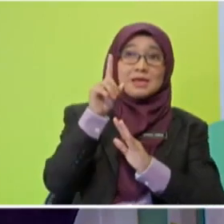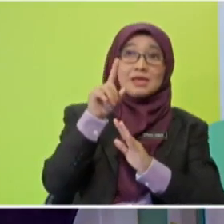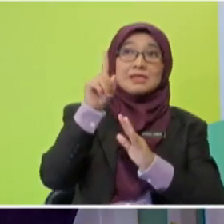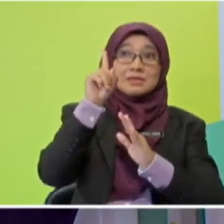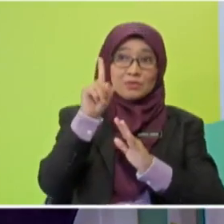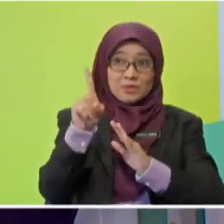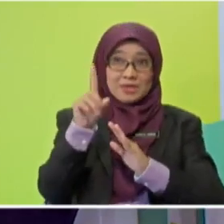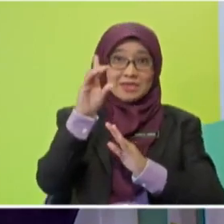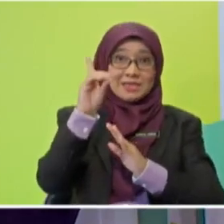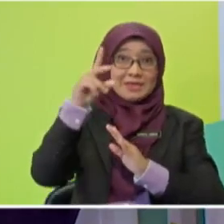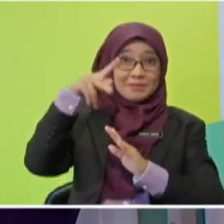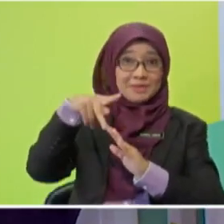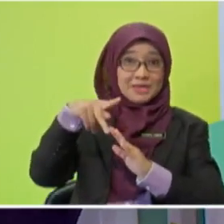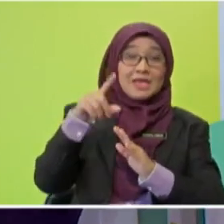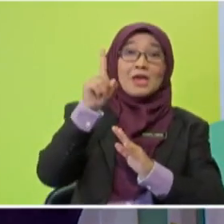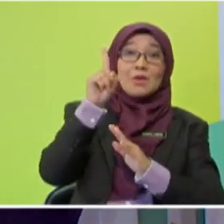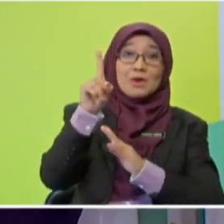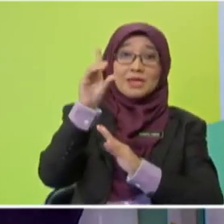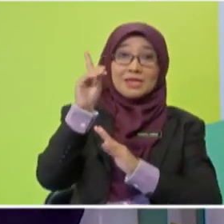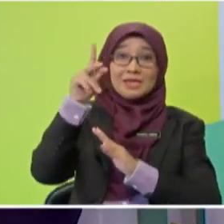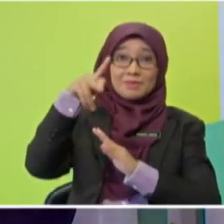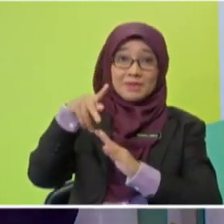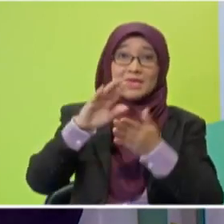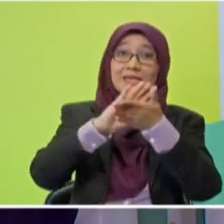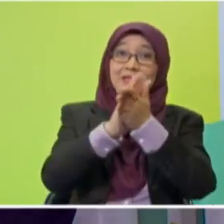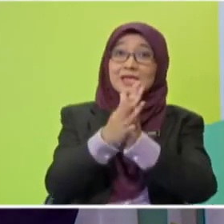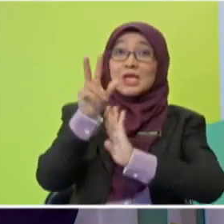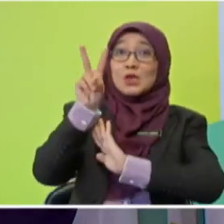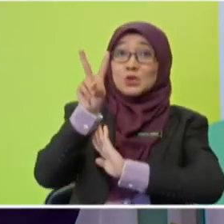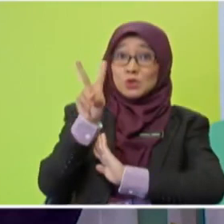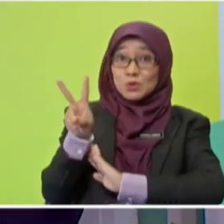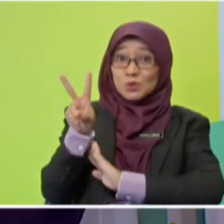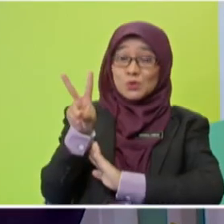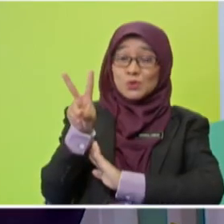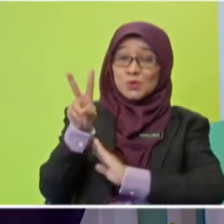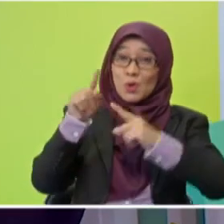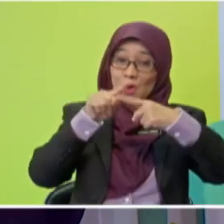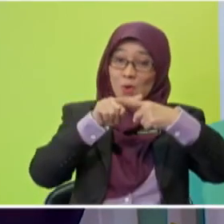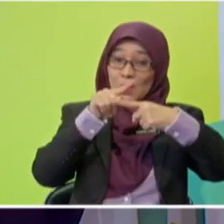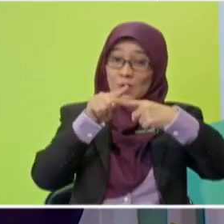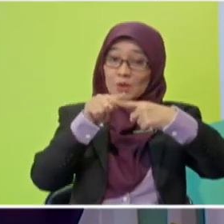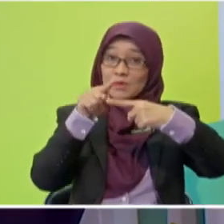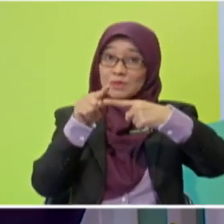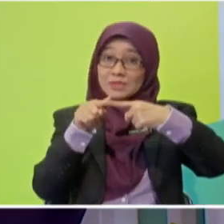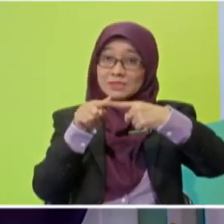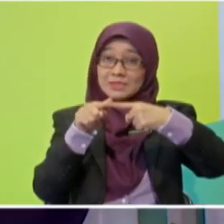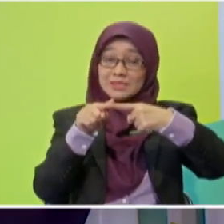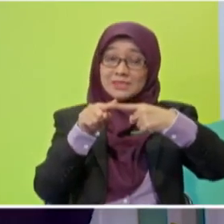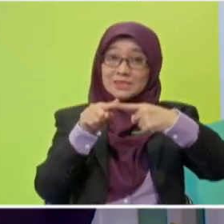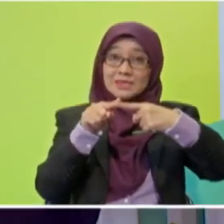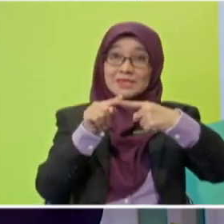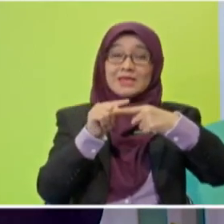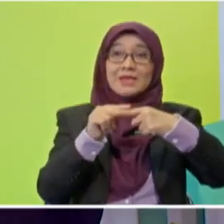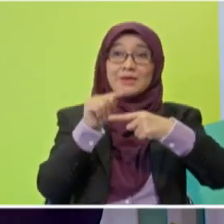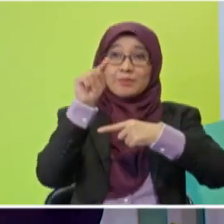decimal place Yeah, and also 1 1 decimal DT. place. So there'll So be become 2 2. places. So it's here. Whoops, there's a huge decimal